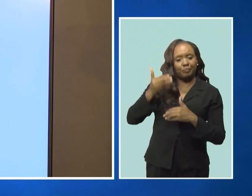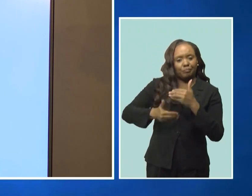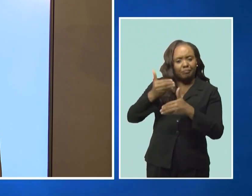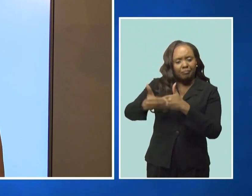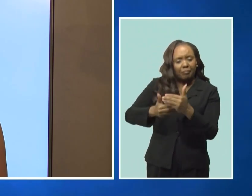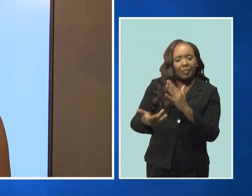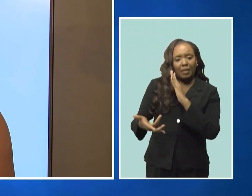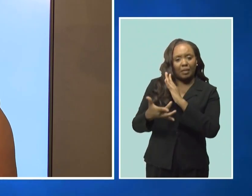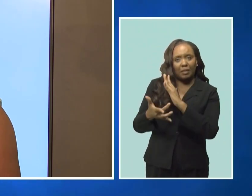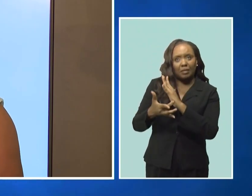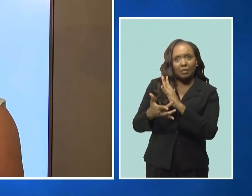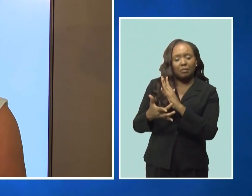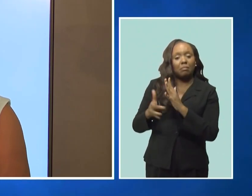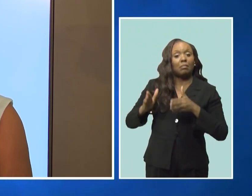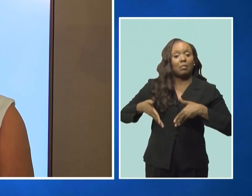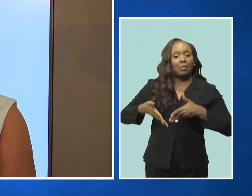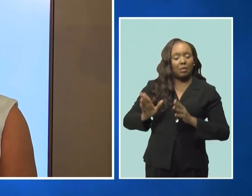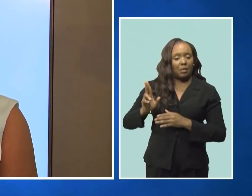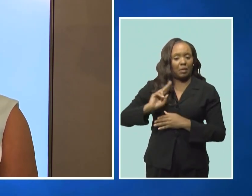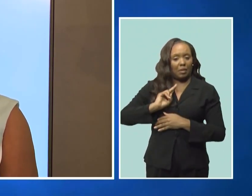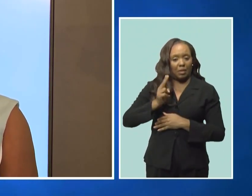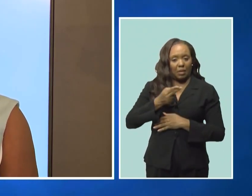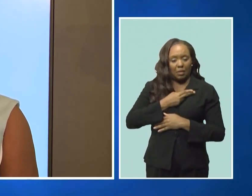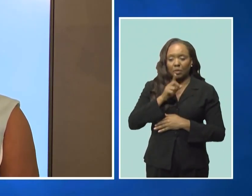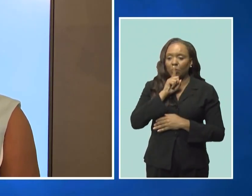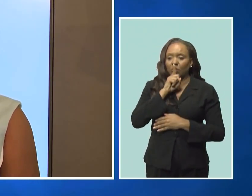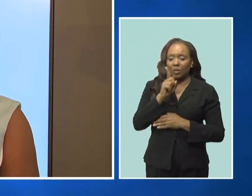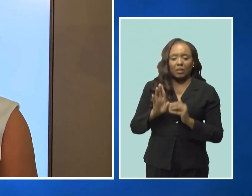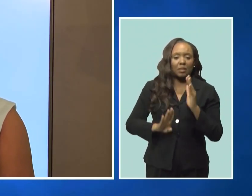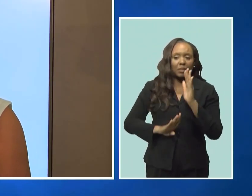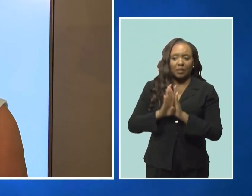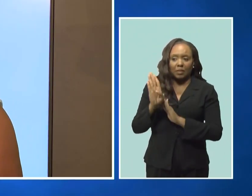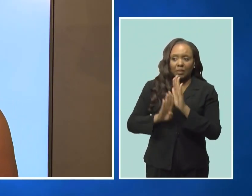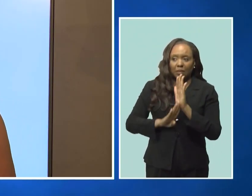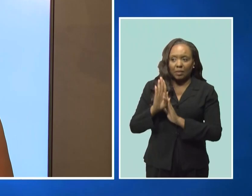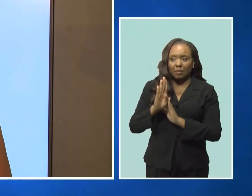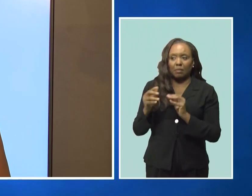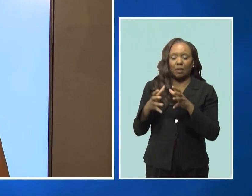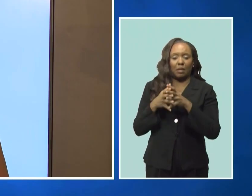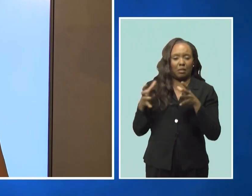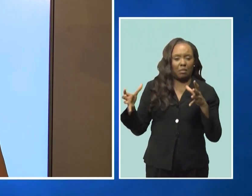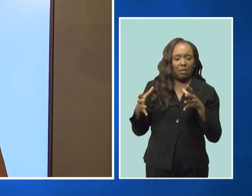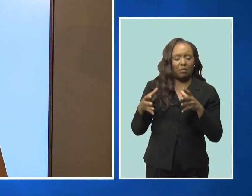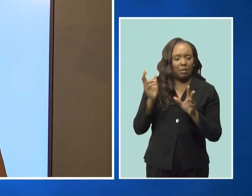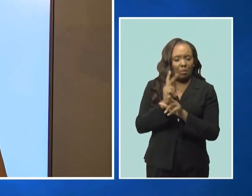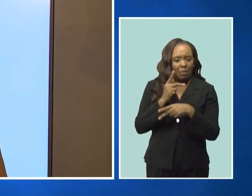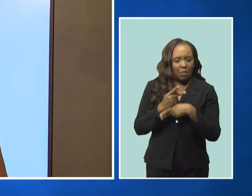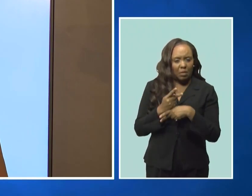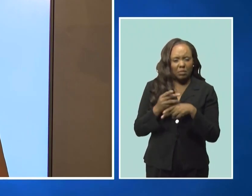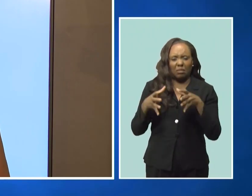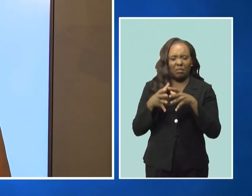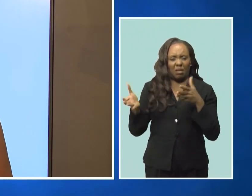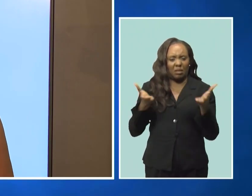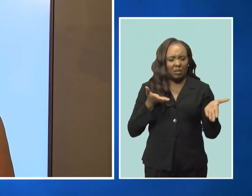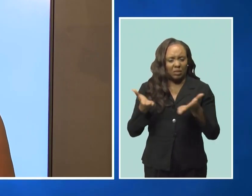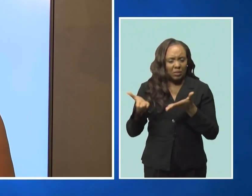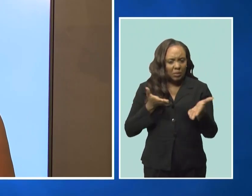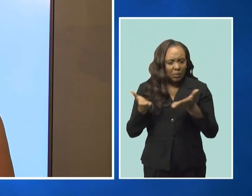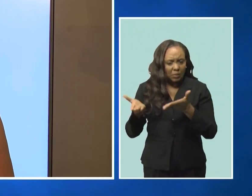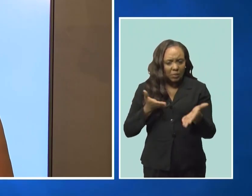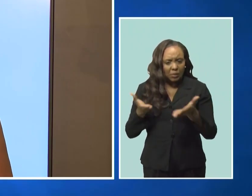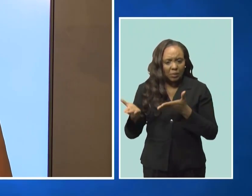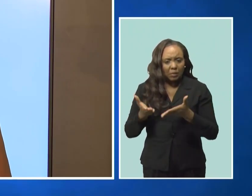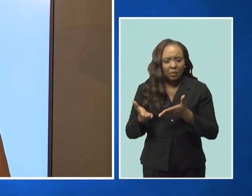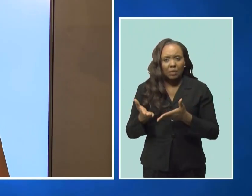technology have allowed us to develop a number of digital products and services as